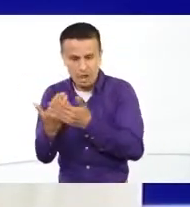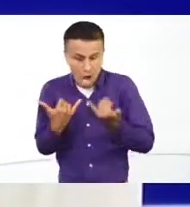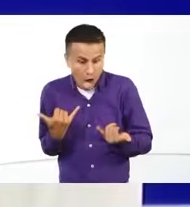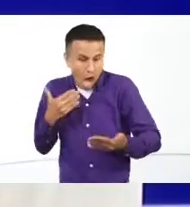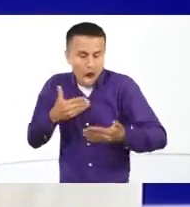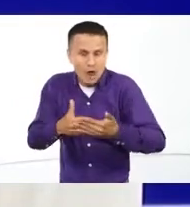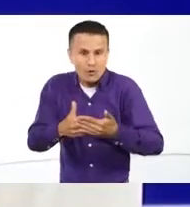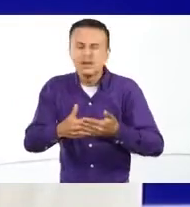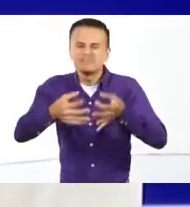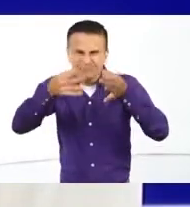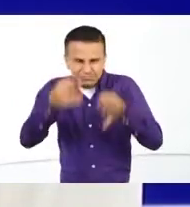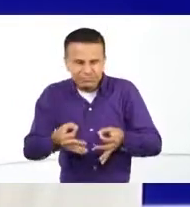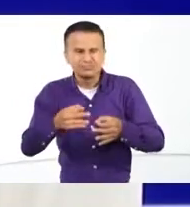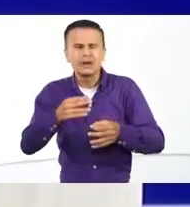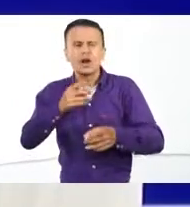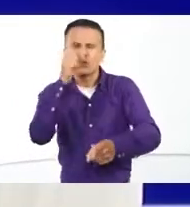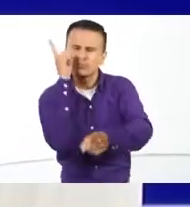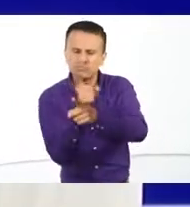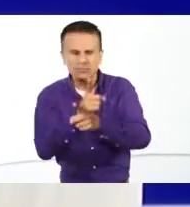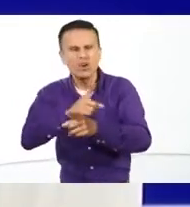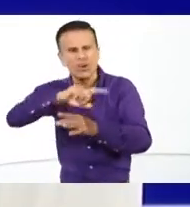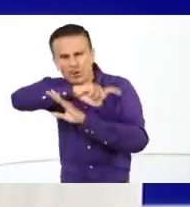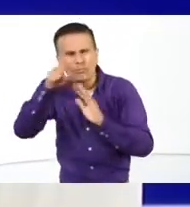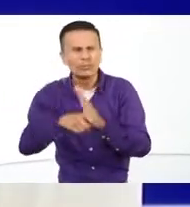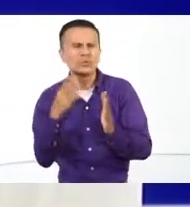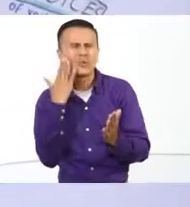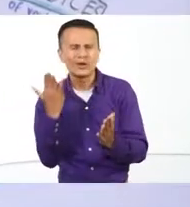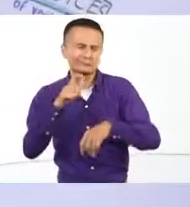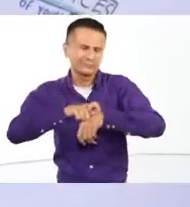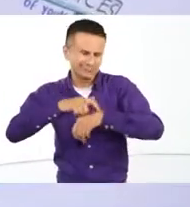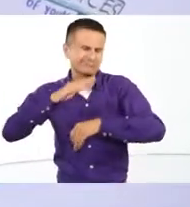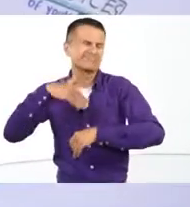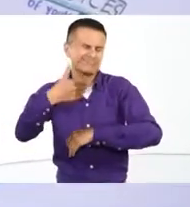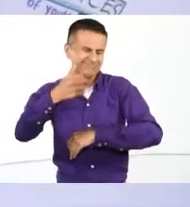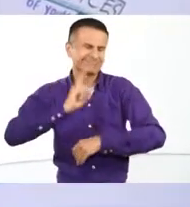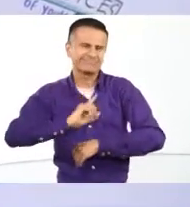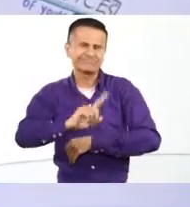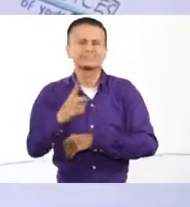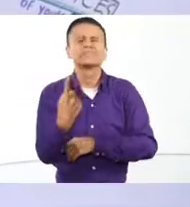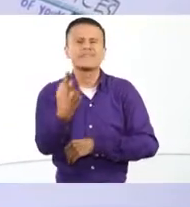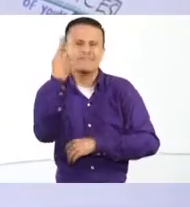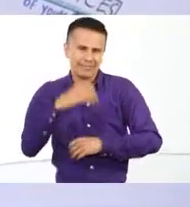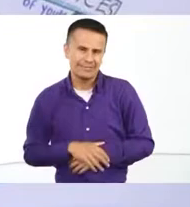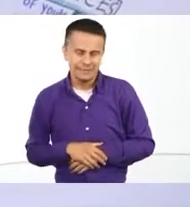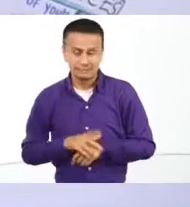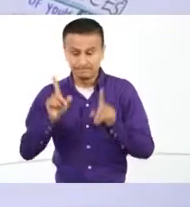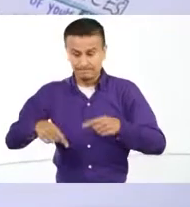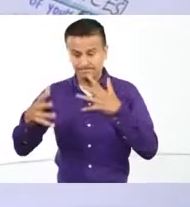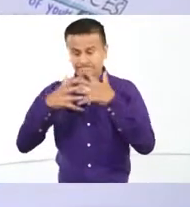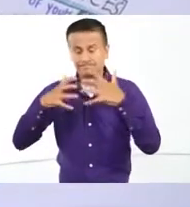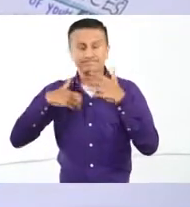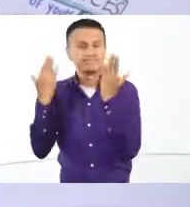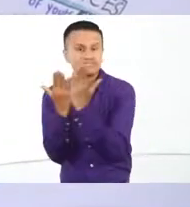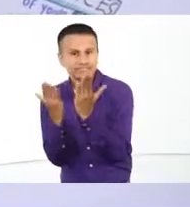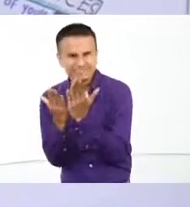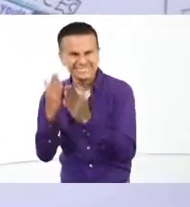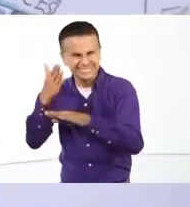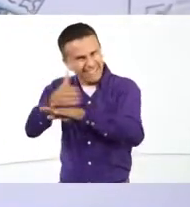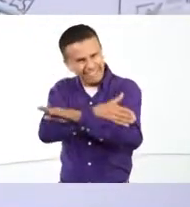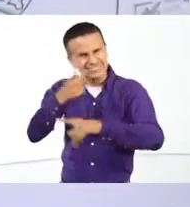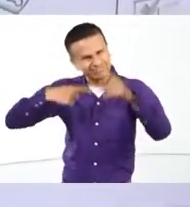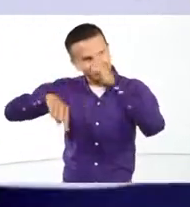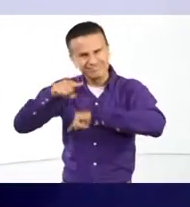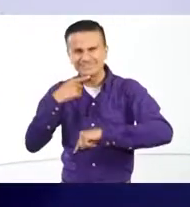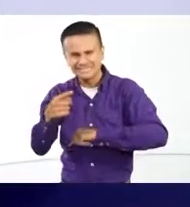now as we speak will take a lot of years to materialize. Education systems, we've heard it as transforming